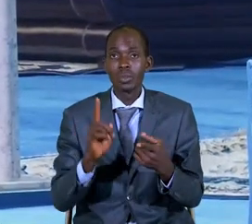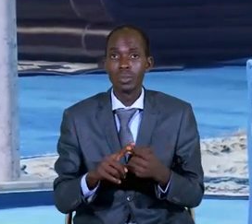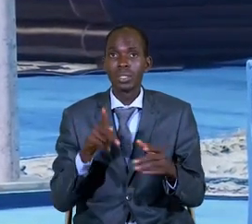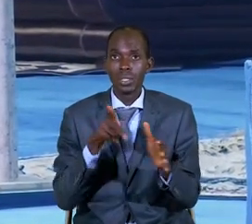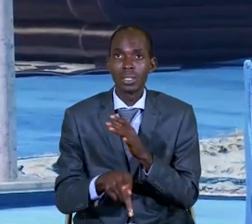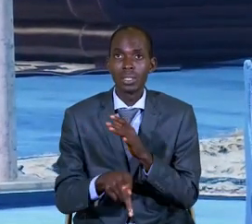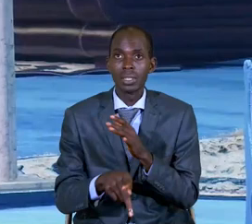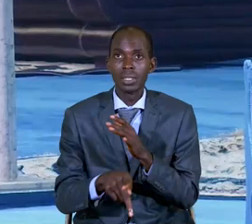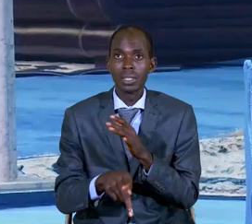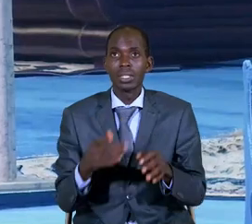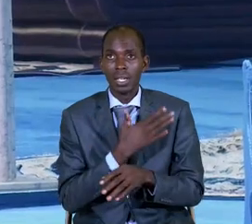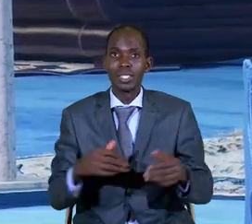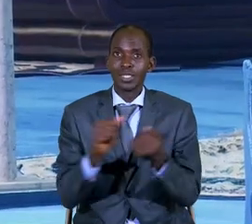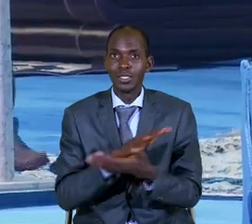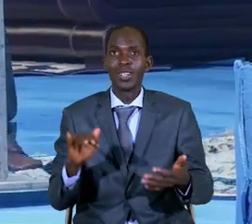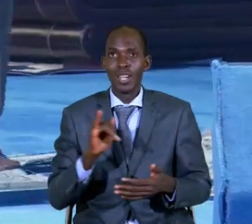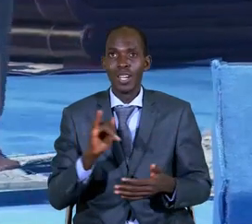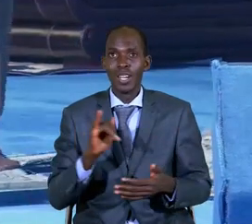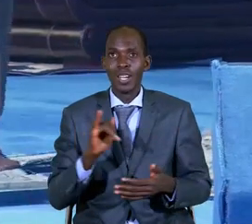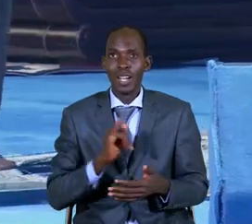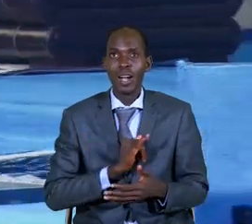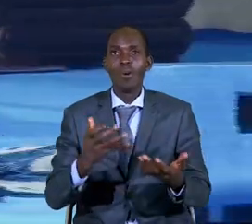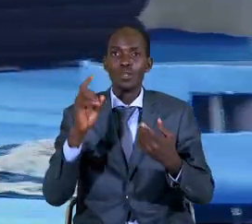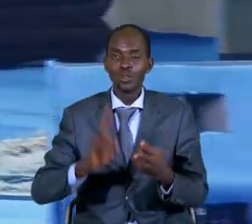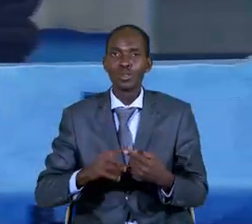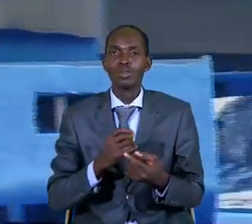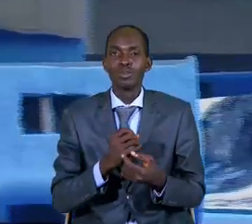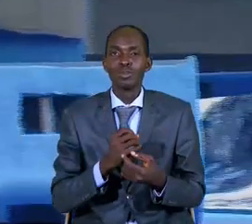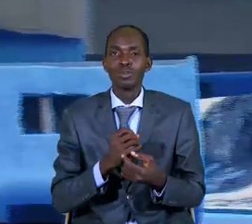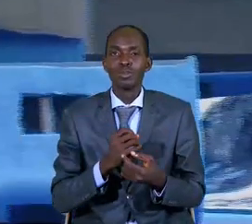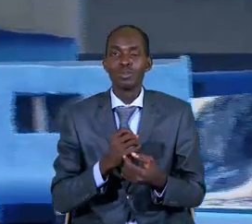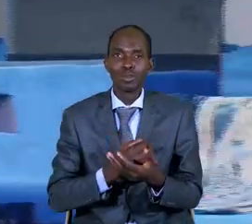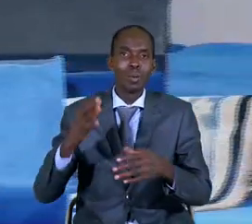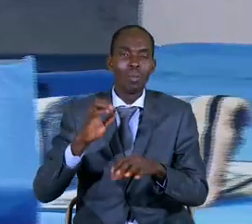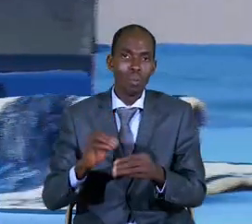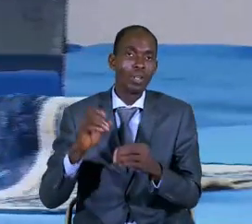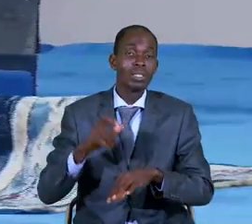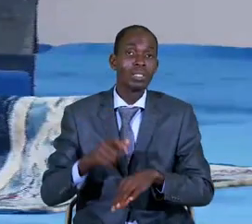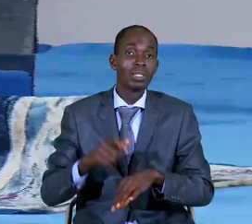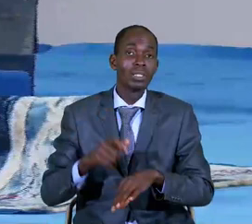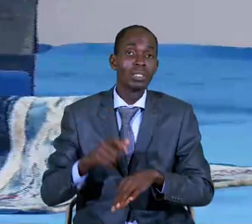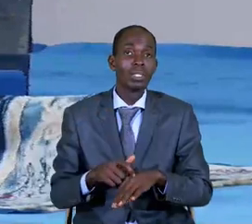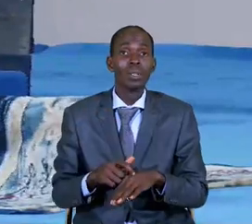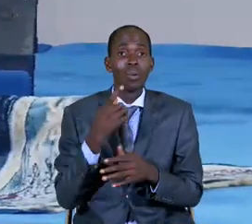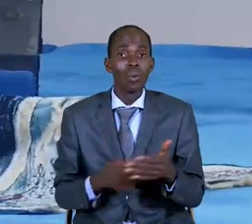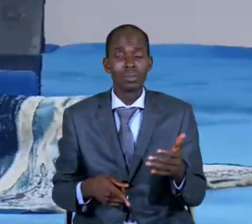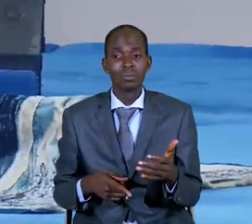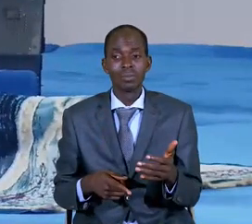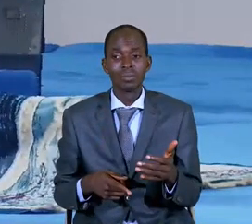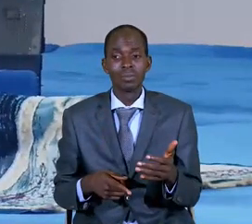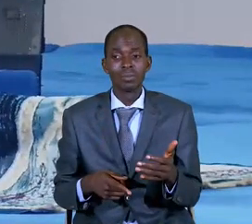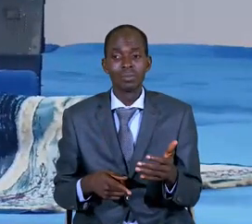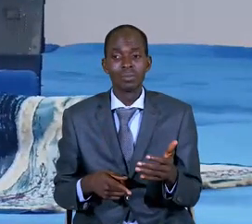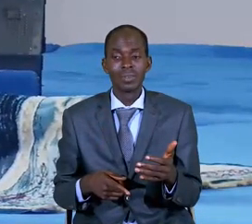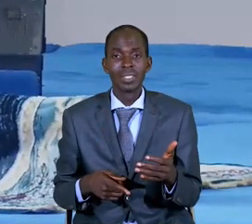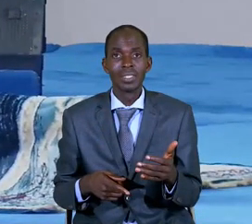want to spend another period of time with the destroyer of my life and destiny. He